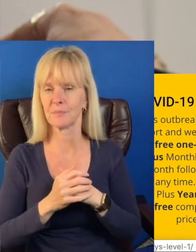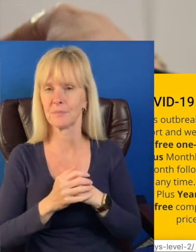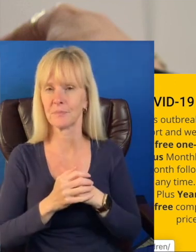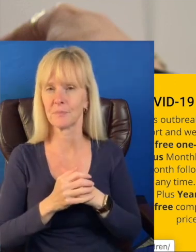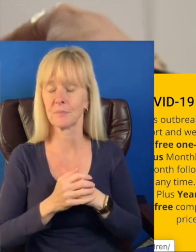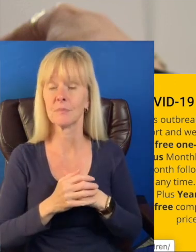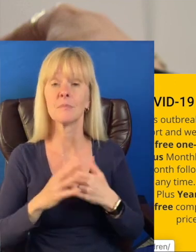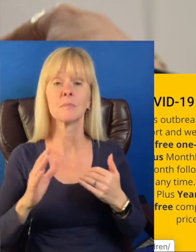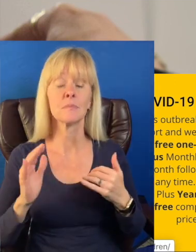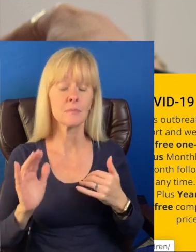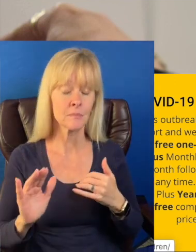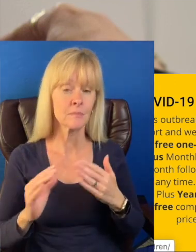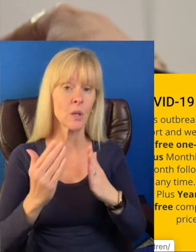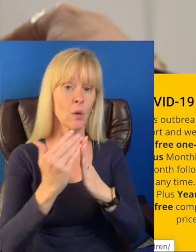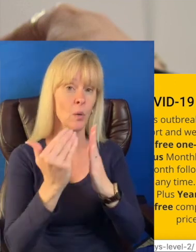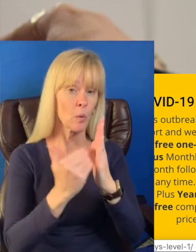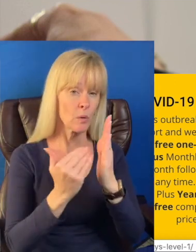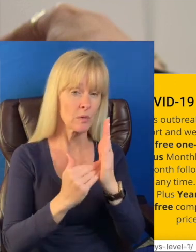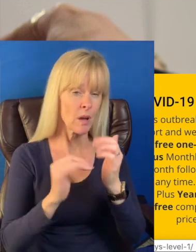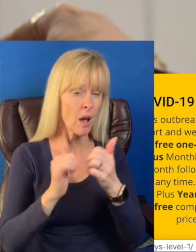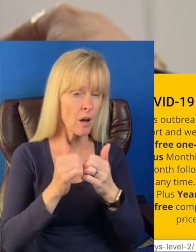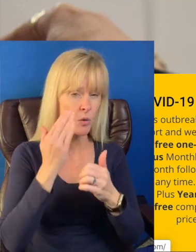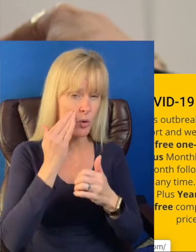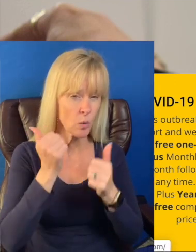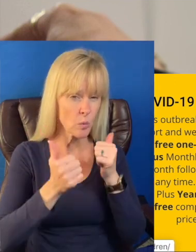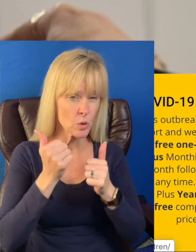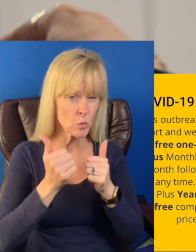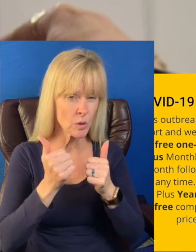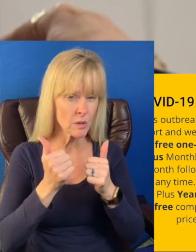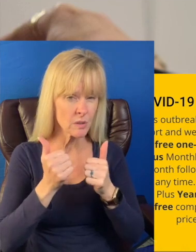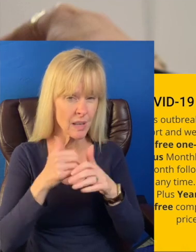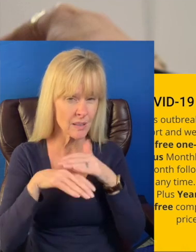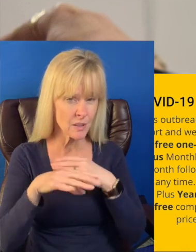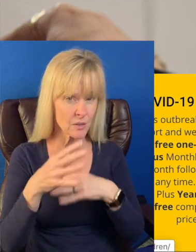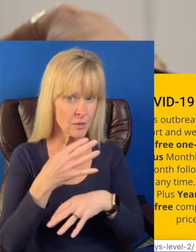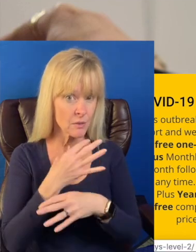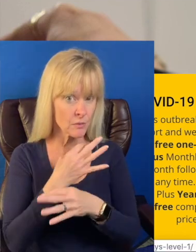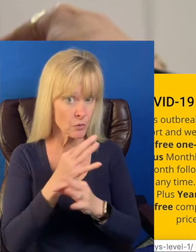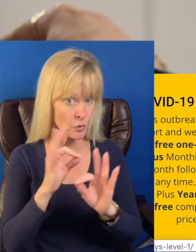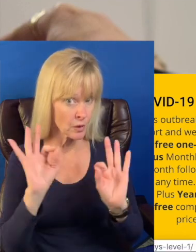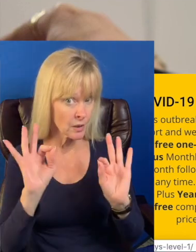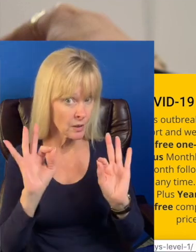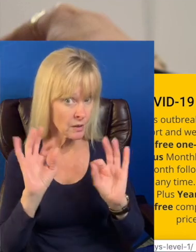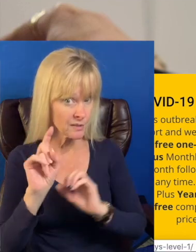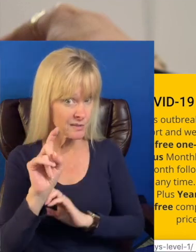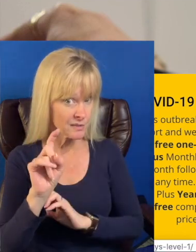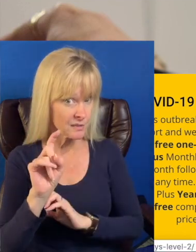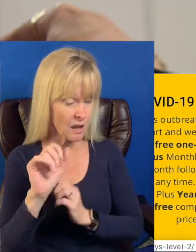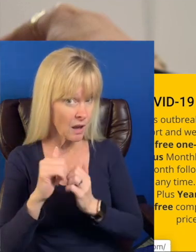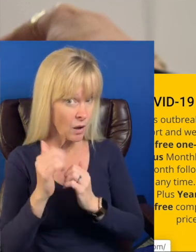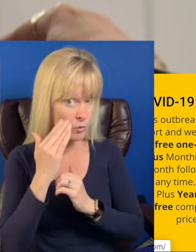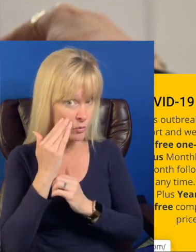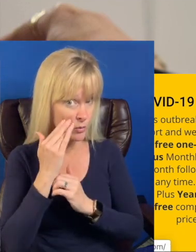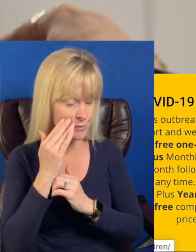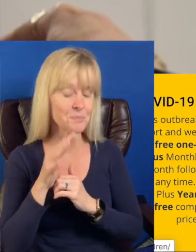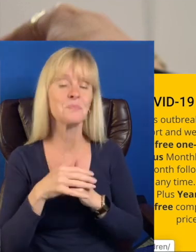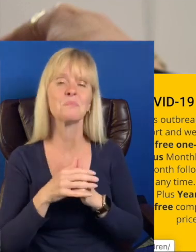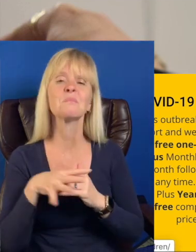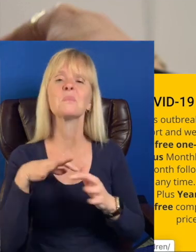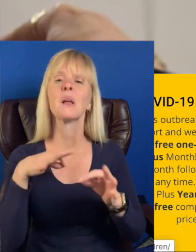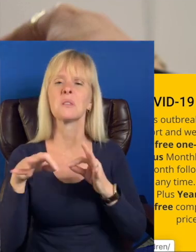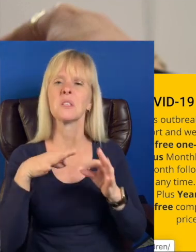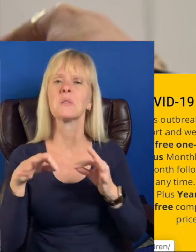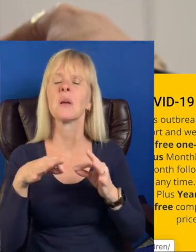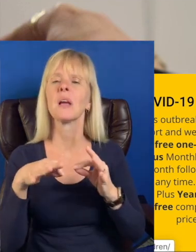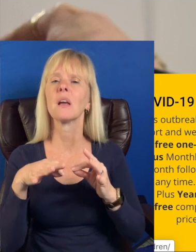Now, as far as the courses, currently, how do you know which one do you have access to at no additional charge?